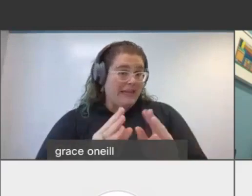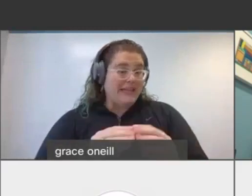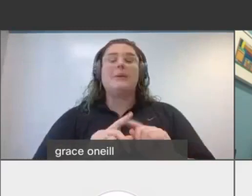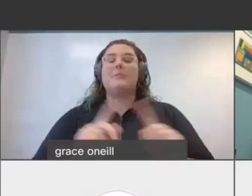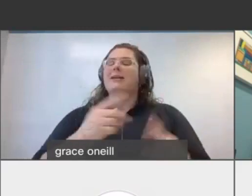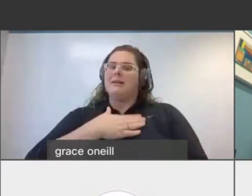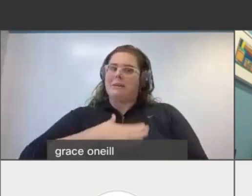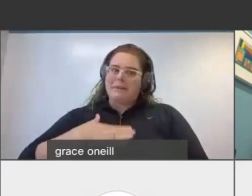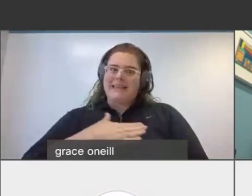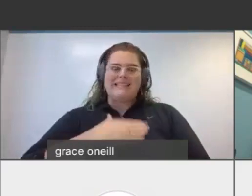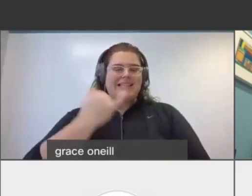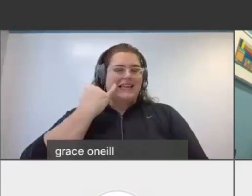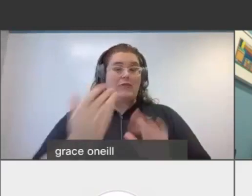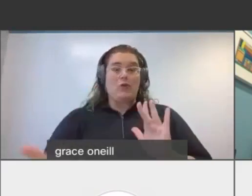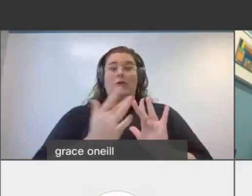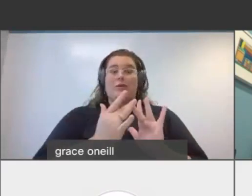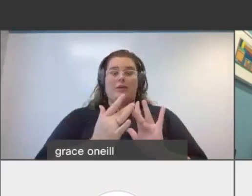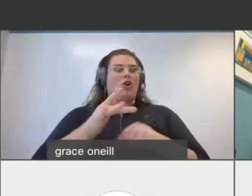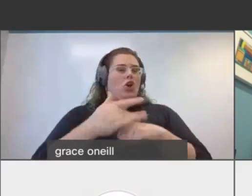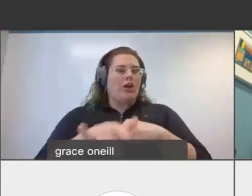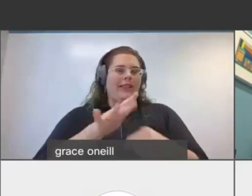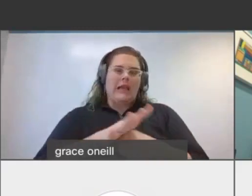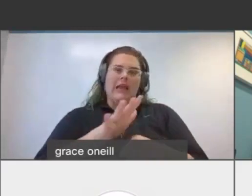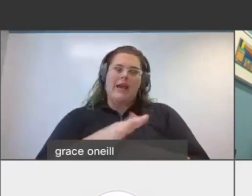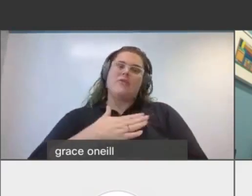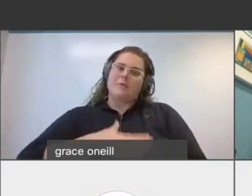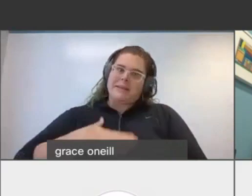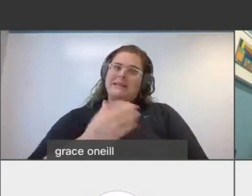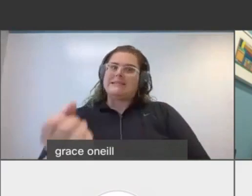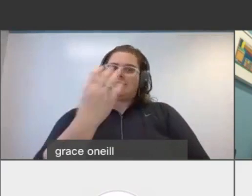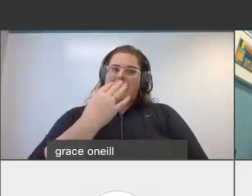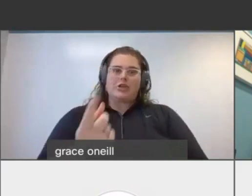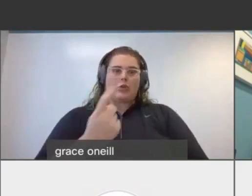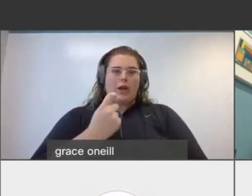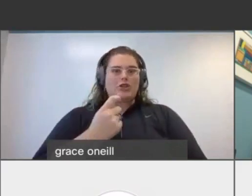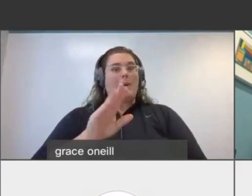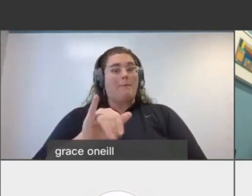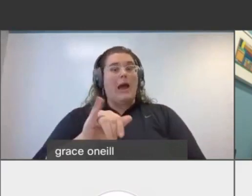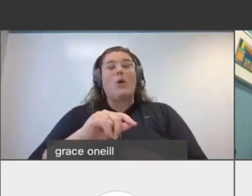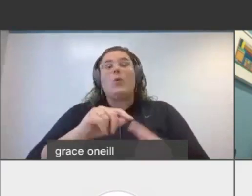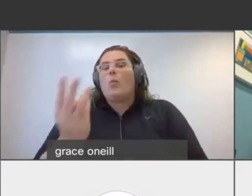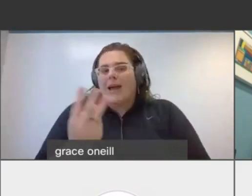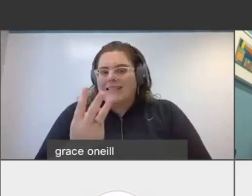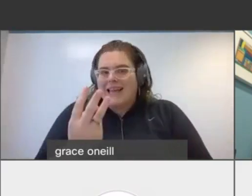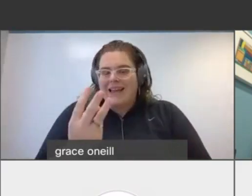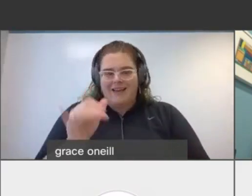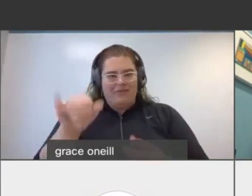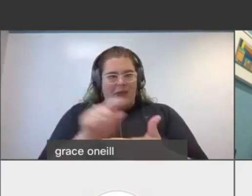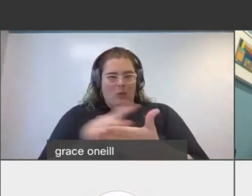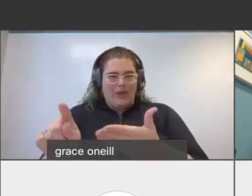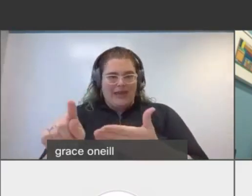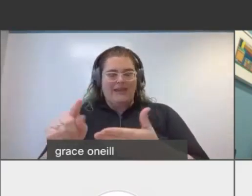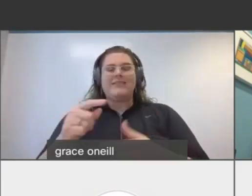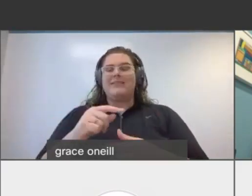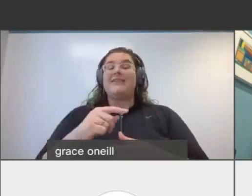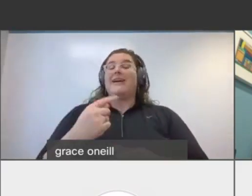questions early enough by Wednesday, that way we can invite people who may be needed to respond to those